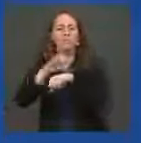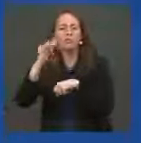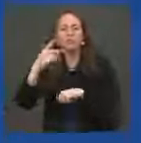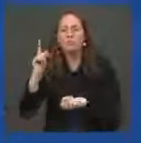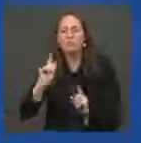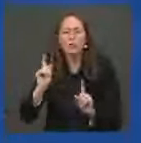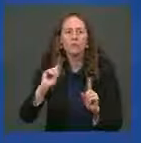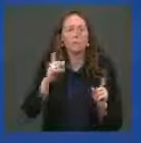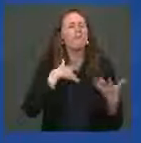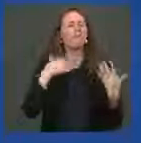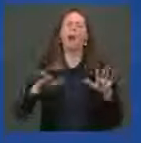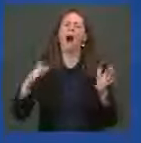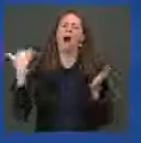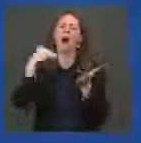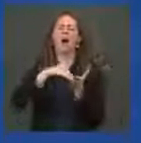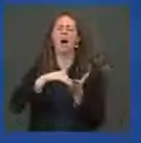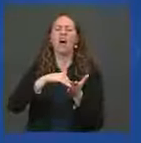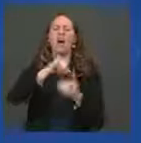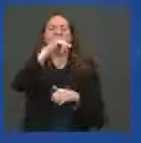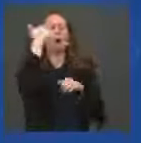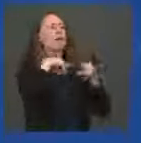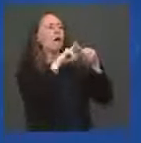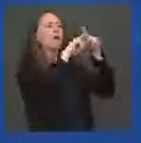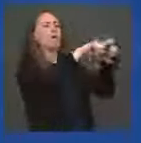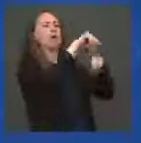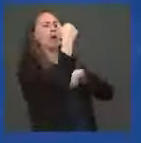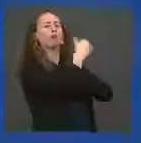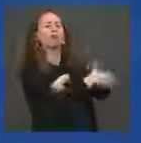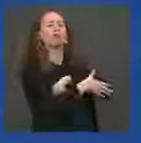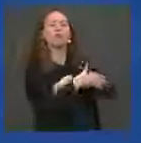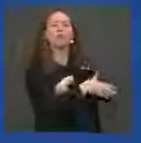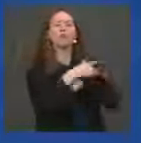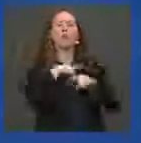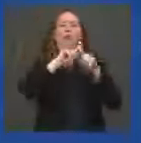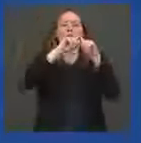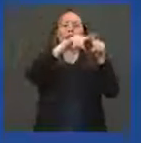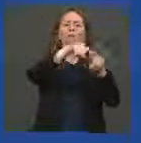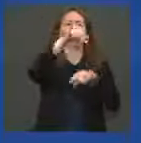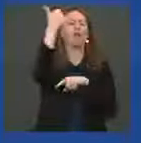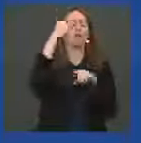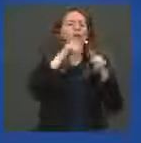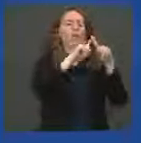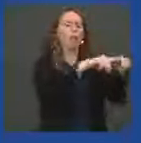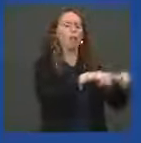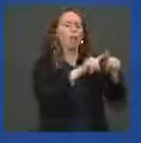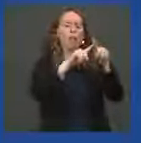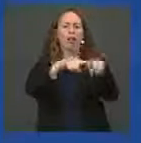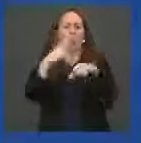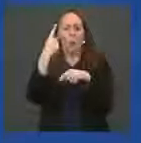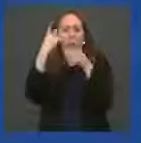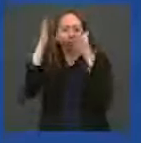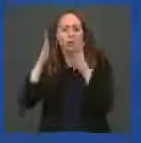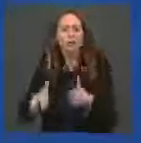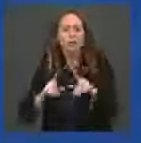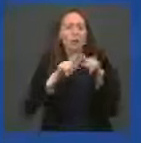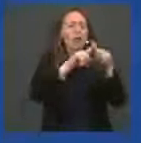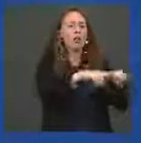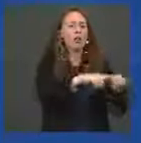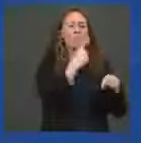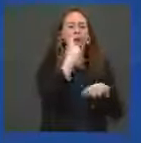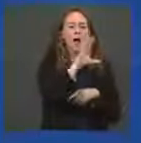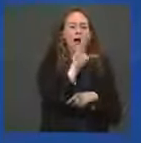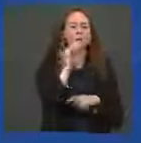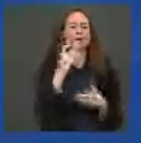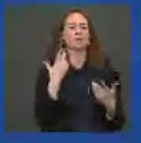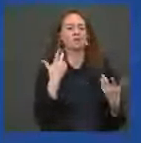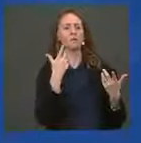we have to rely too heavily on one company or one country or one person in the world, particularly when countries don't share our values when it